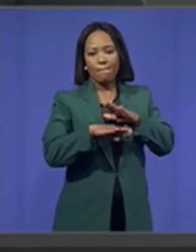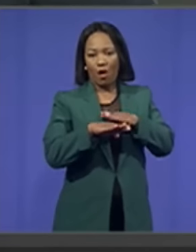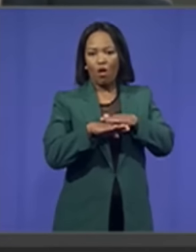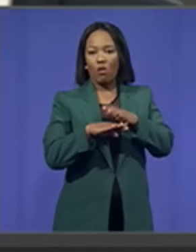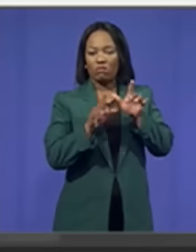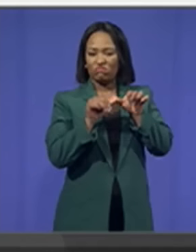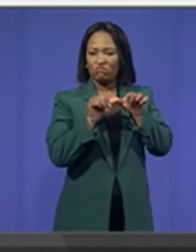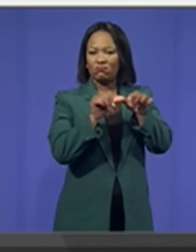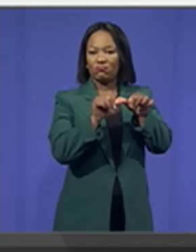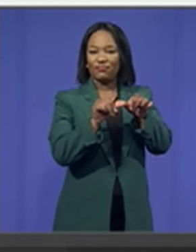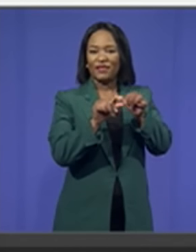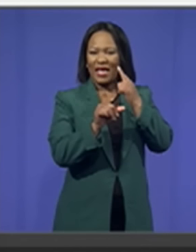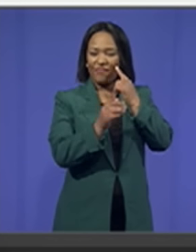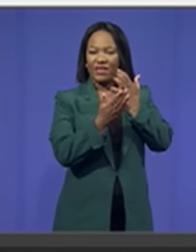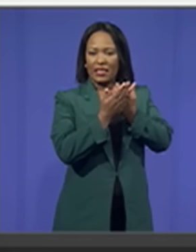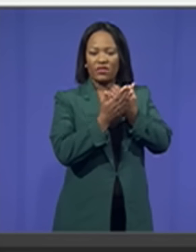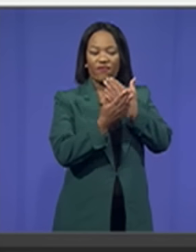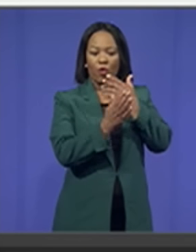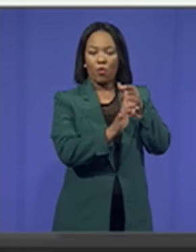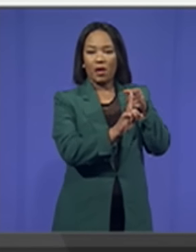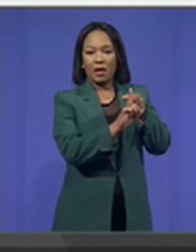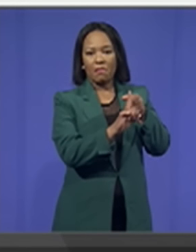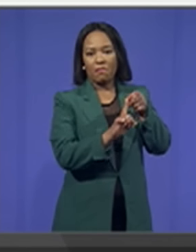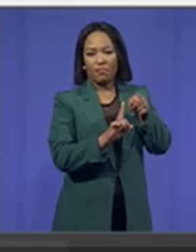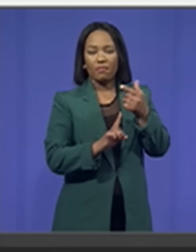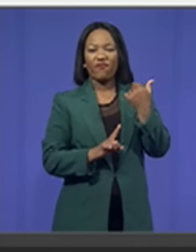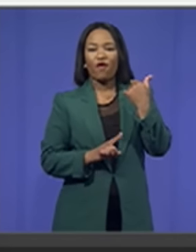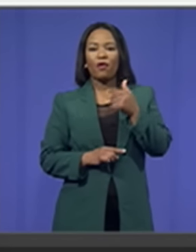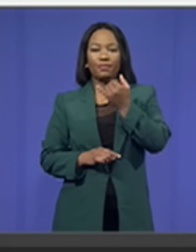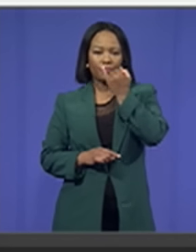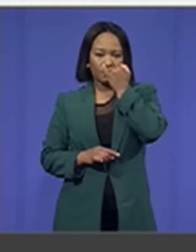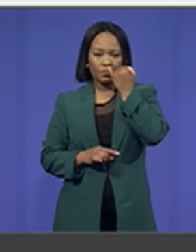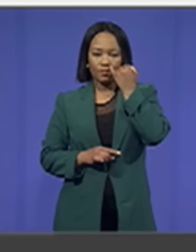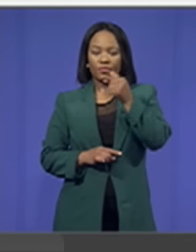The first one was the Aratin drug saga,